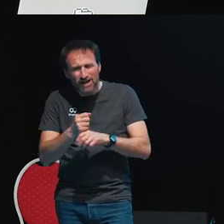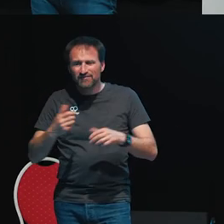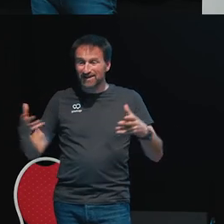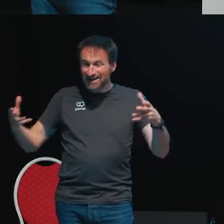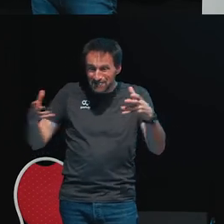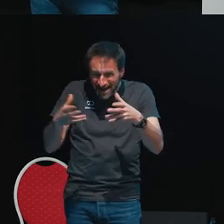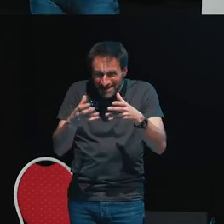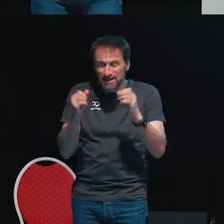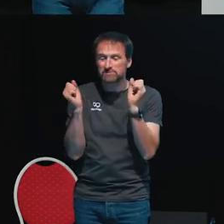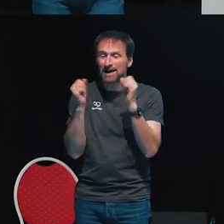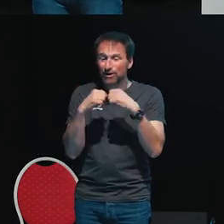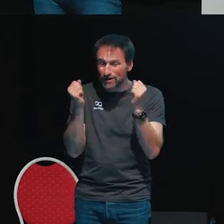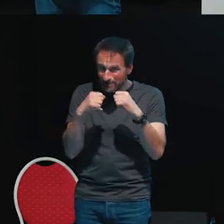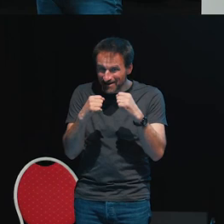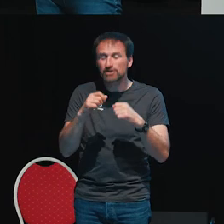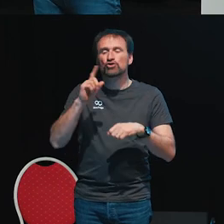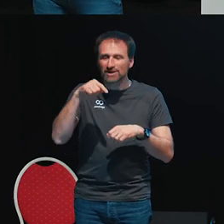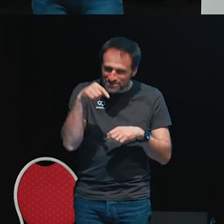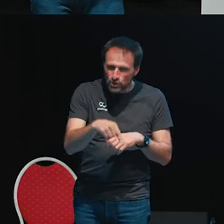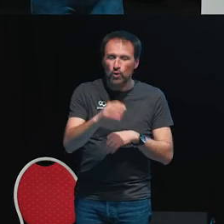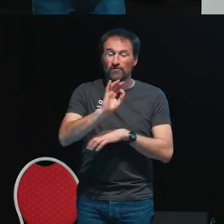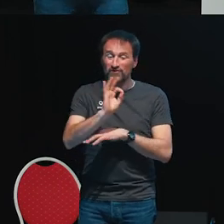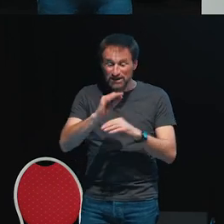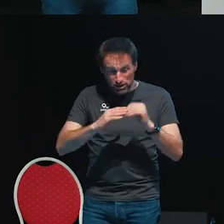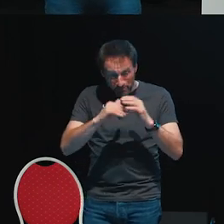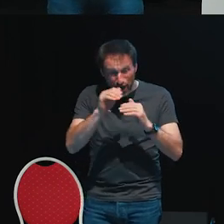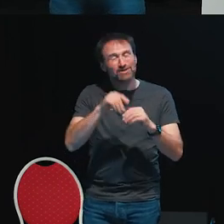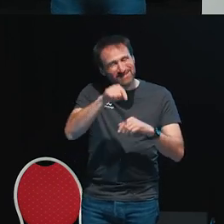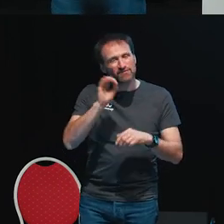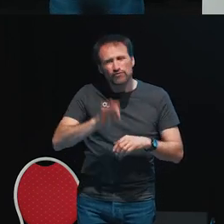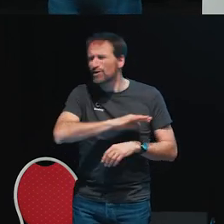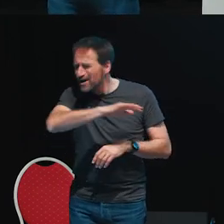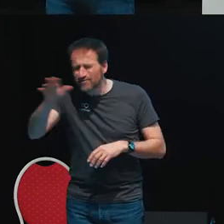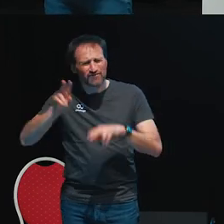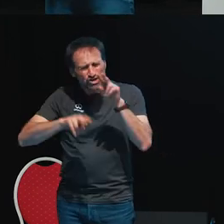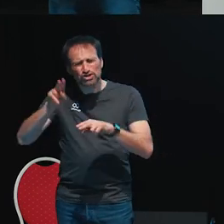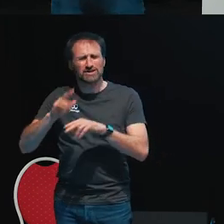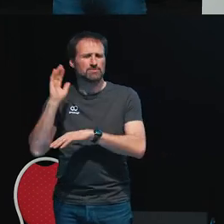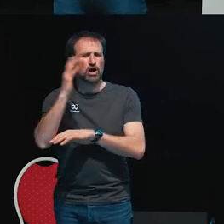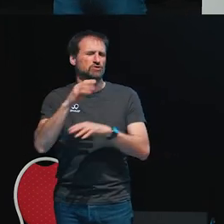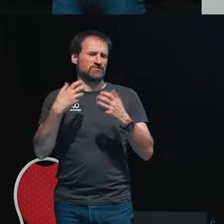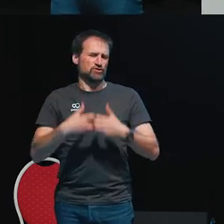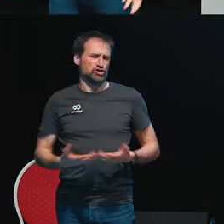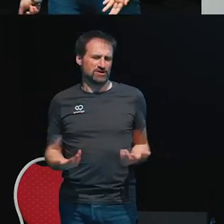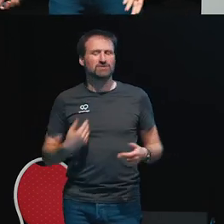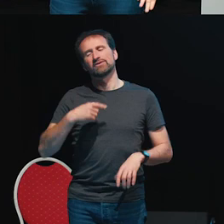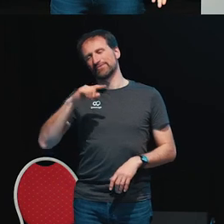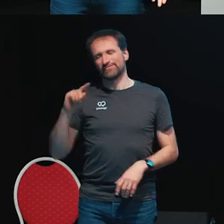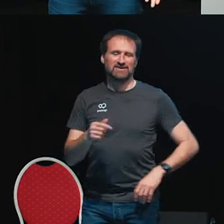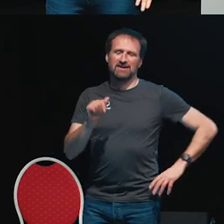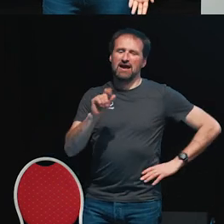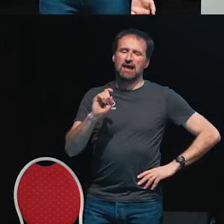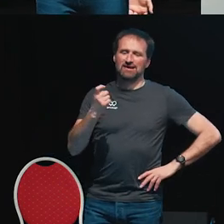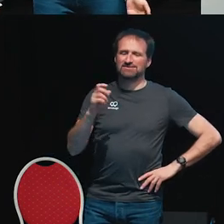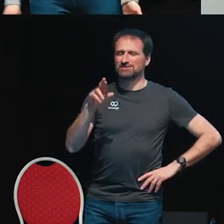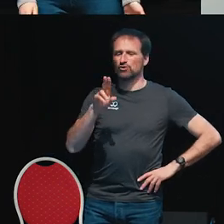feature that lives in many different browsers, right? So I asked Alex Russell again about, like, how do you do